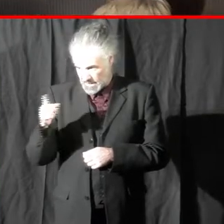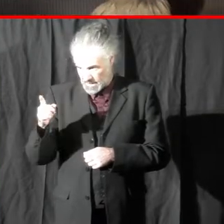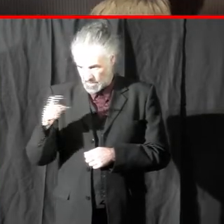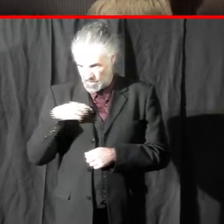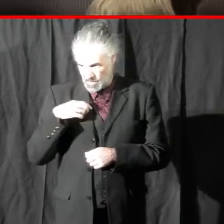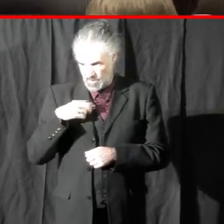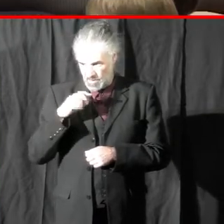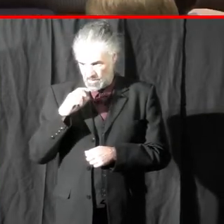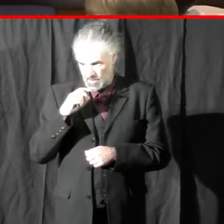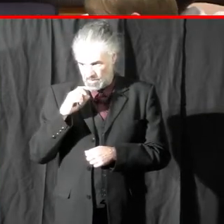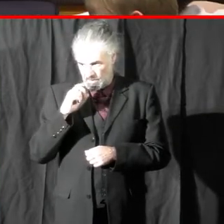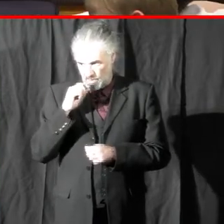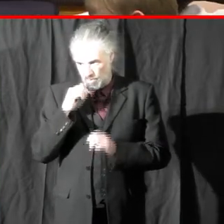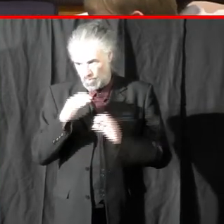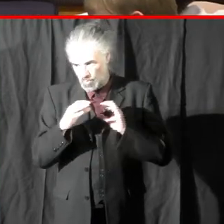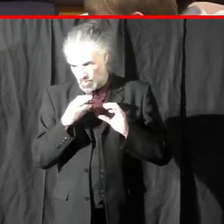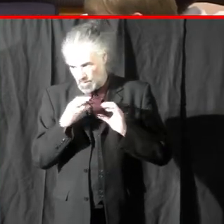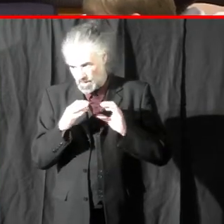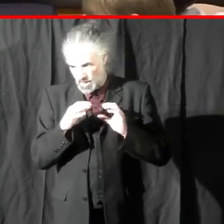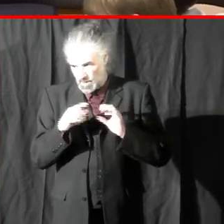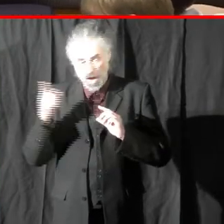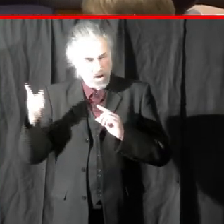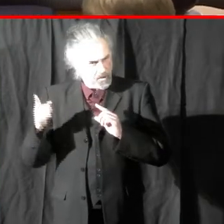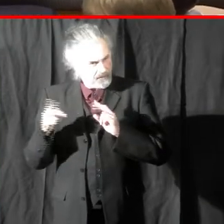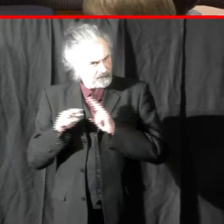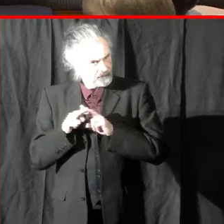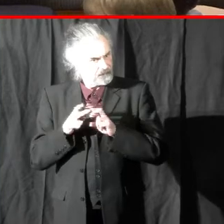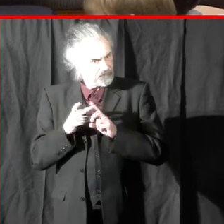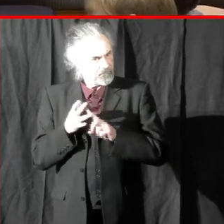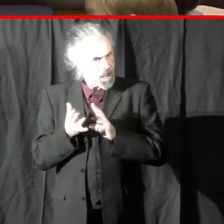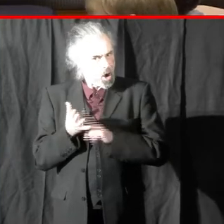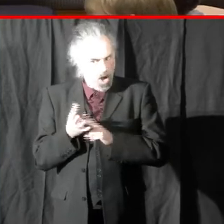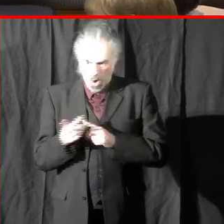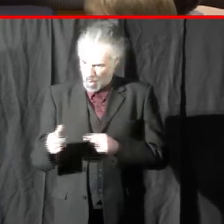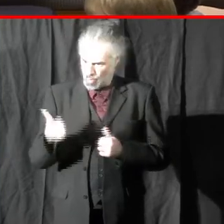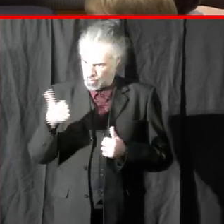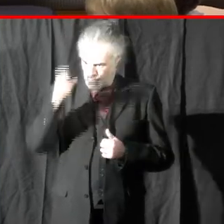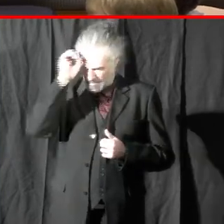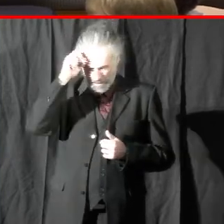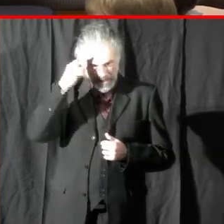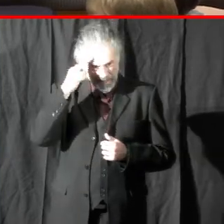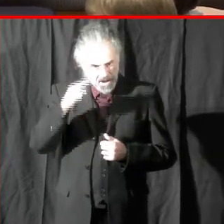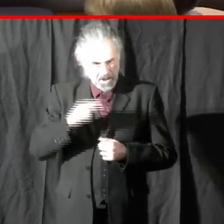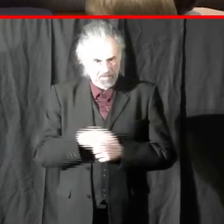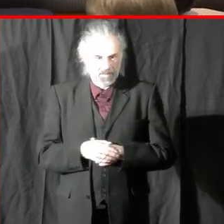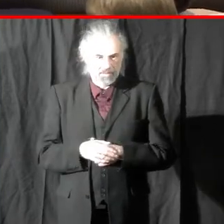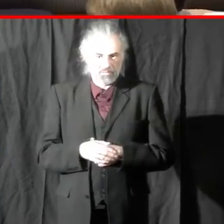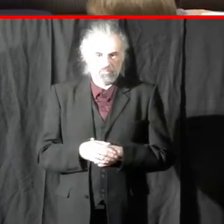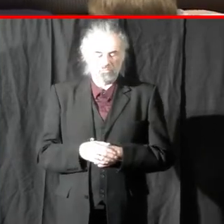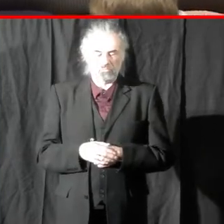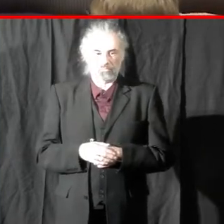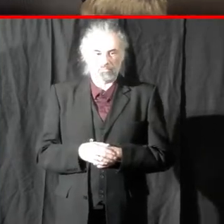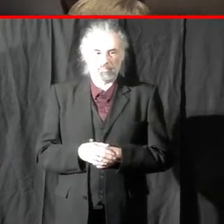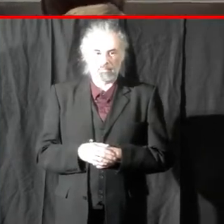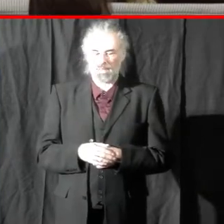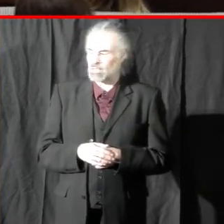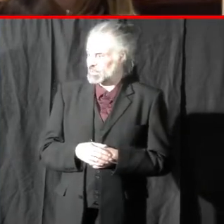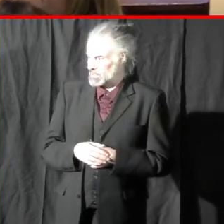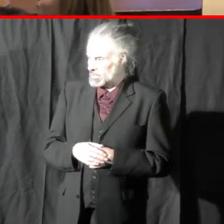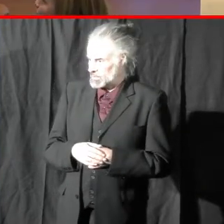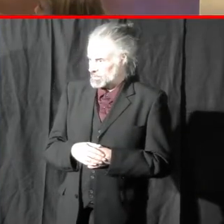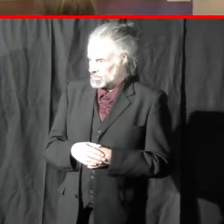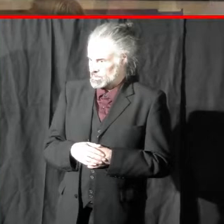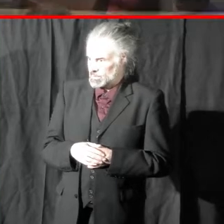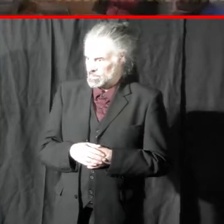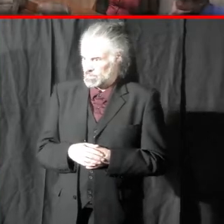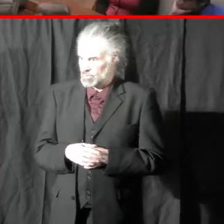communicator, which was Fiona. Good, you get 10 out of 10 for remembering who it was, a science communicator. And just a show of hands, who